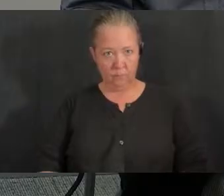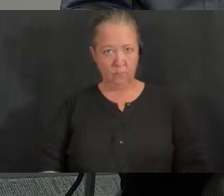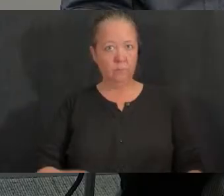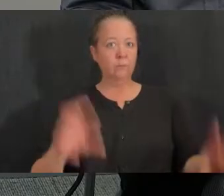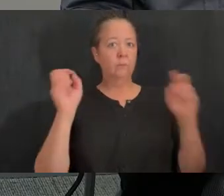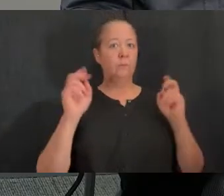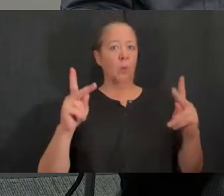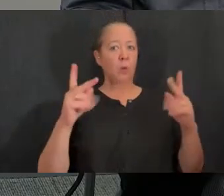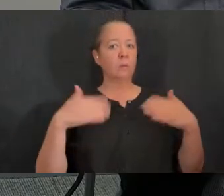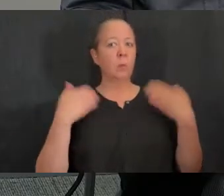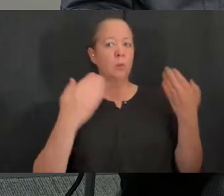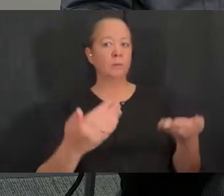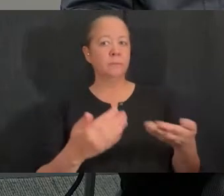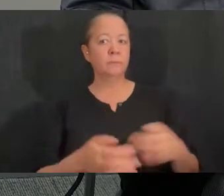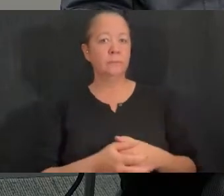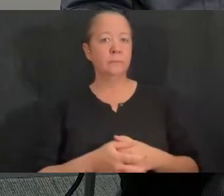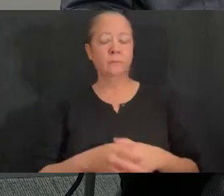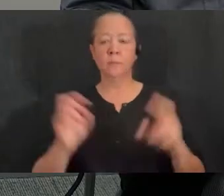Okay.